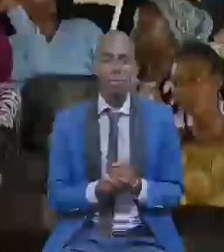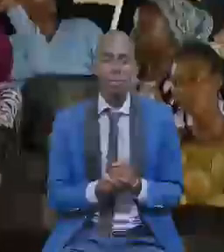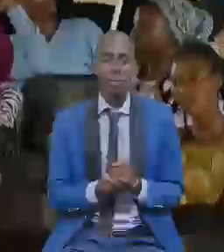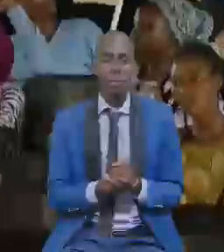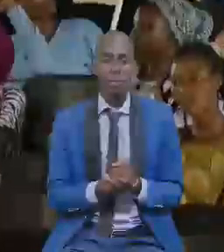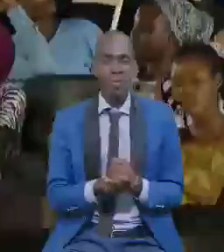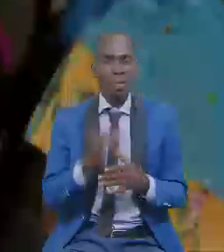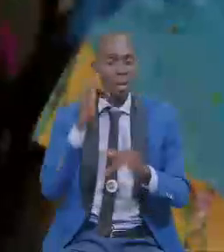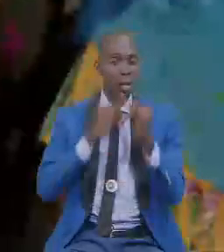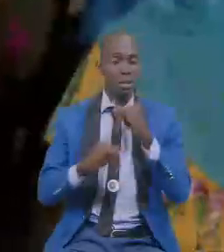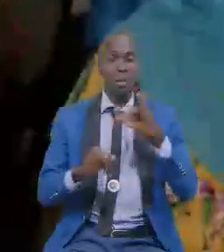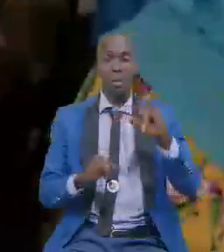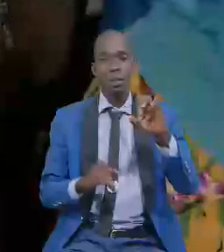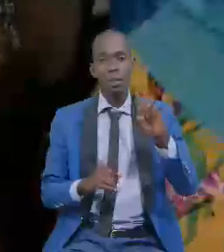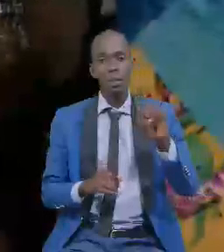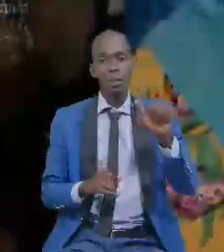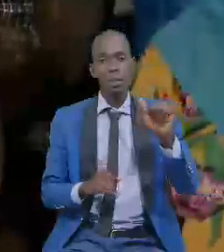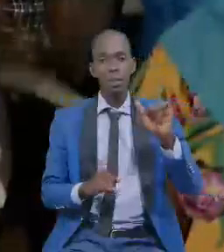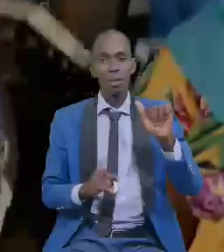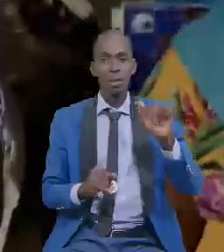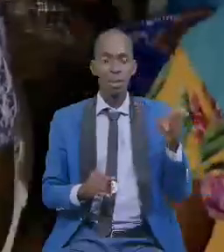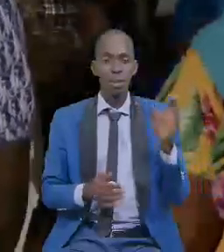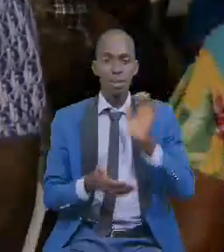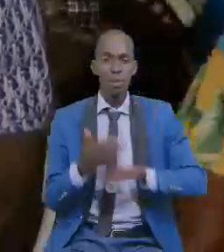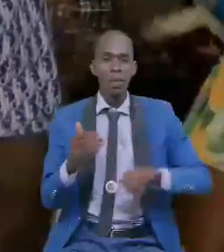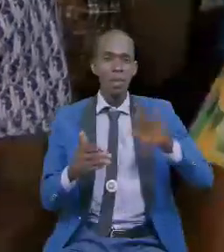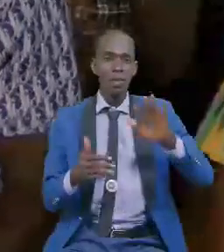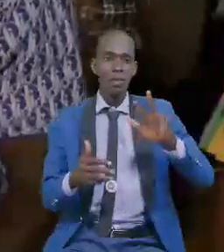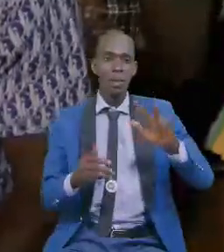Isaiah chapter 53, I'm reading from verse 4.